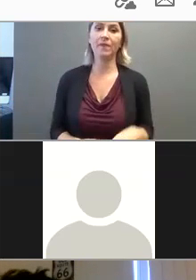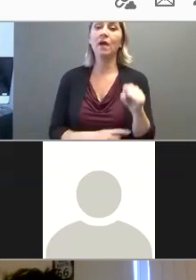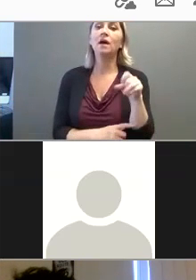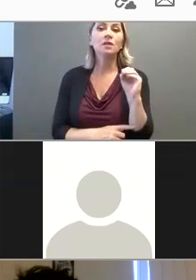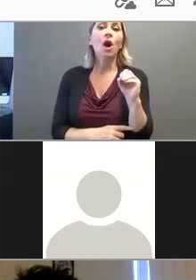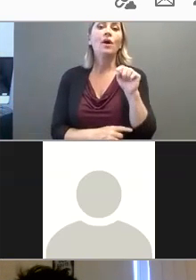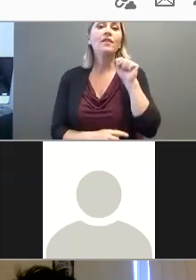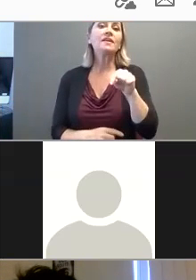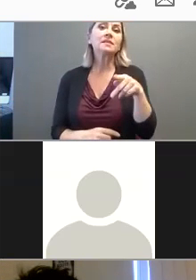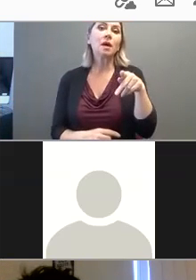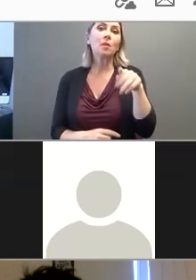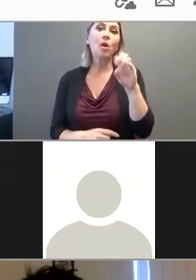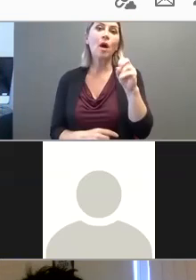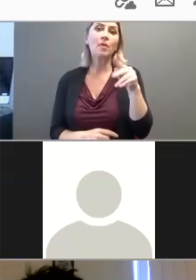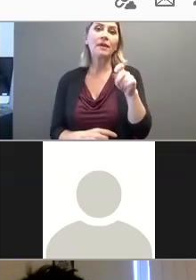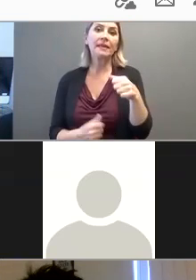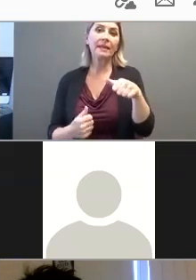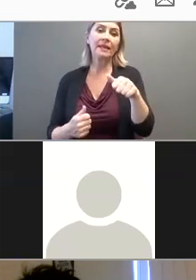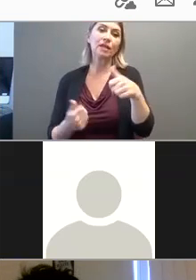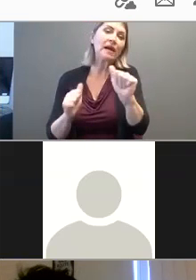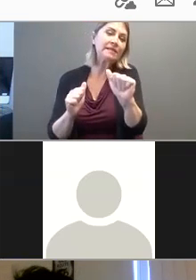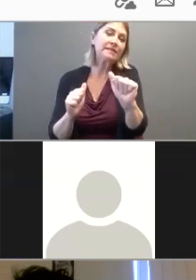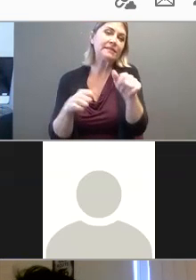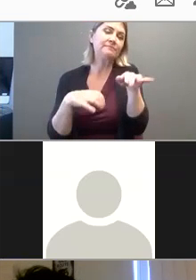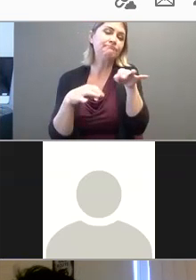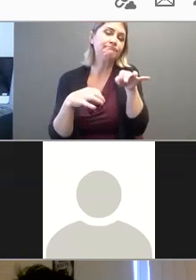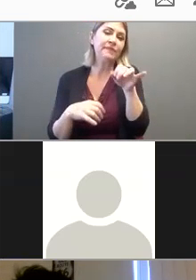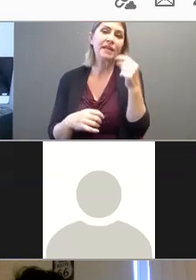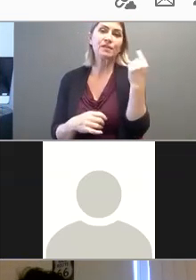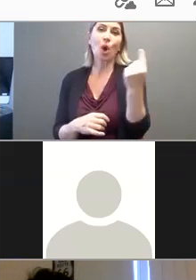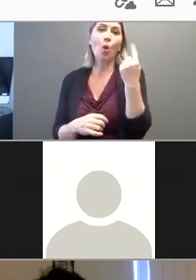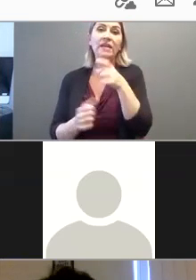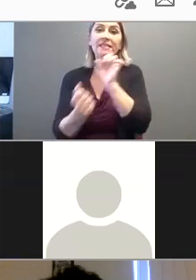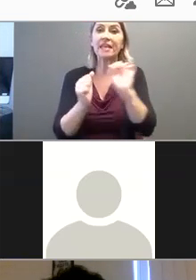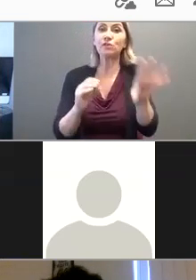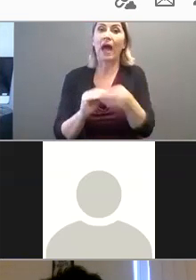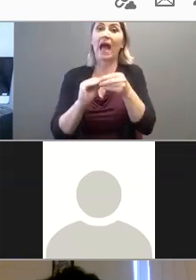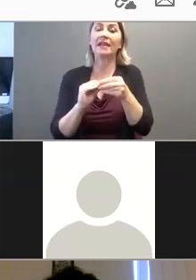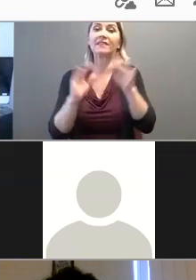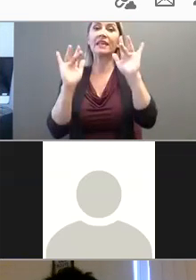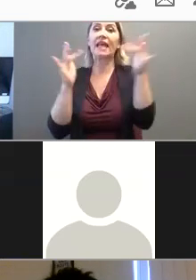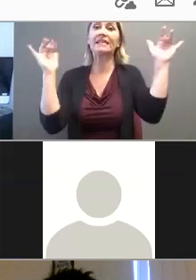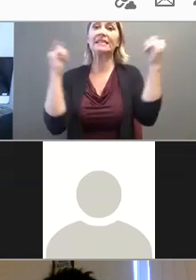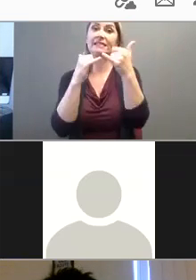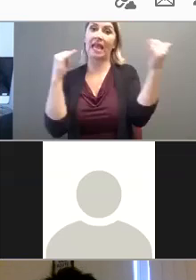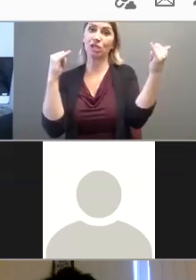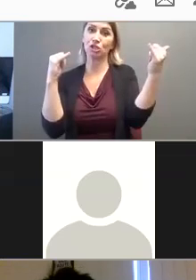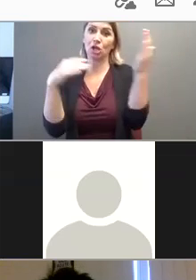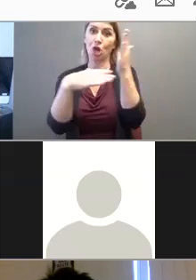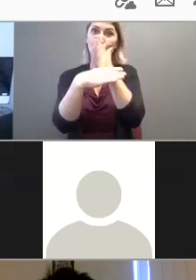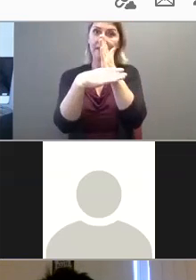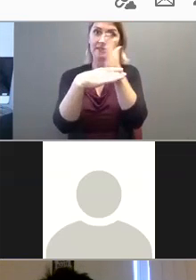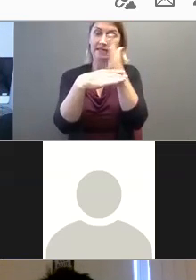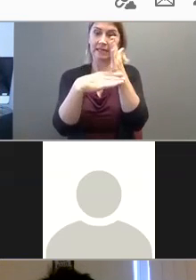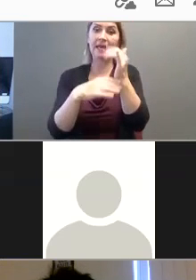this property basically tries to say is that it is always safe to add the lightest edge across any cut